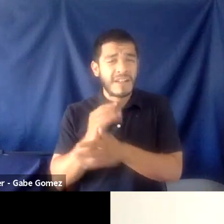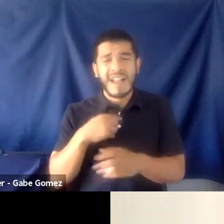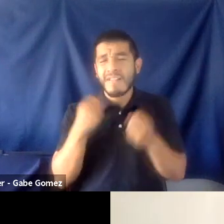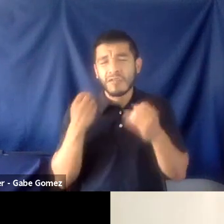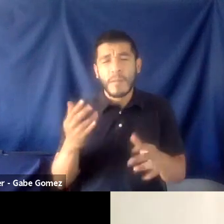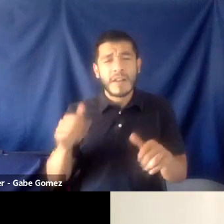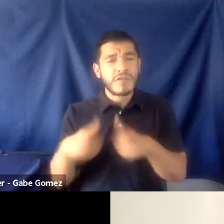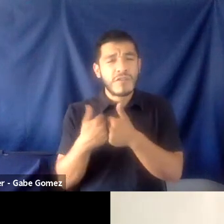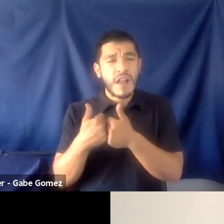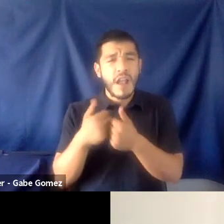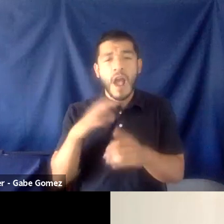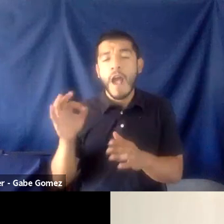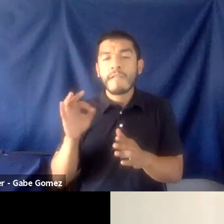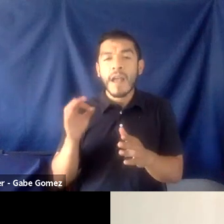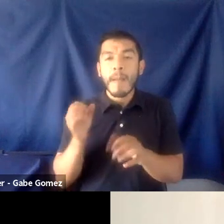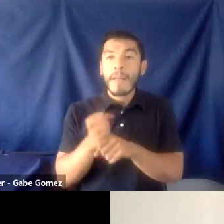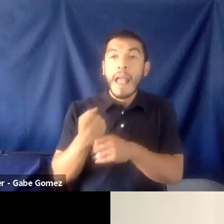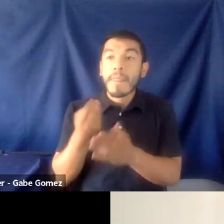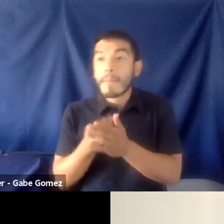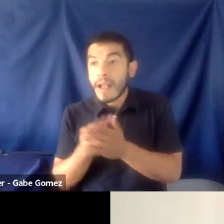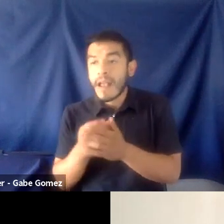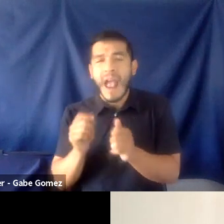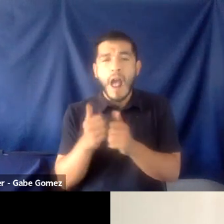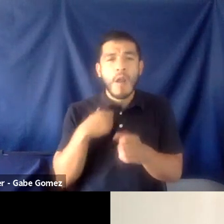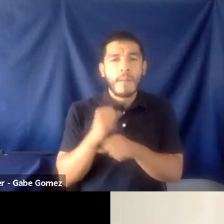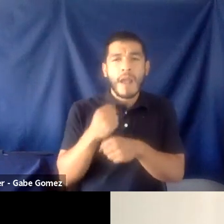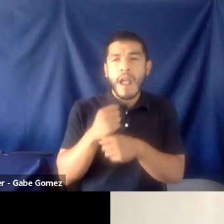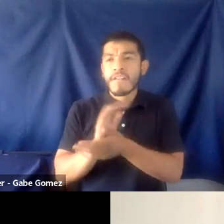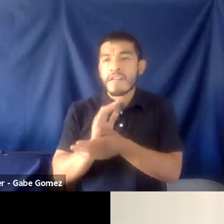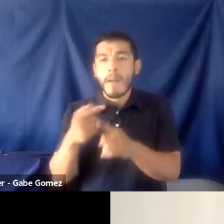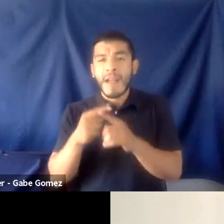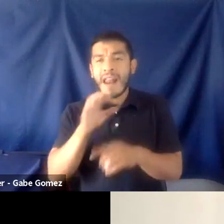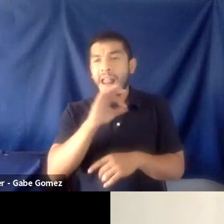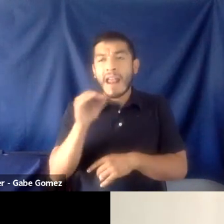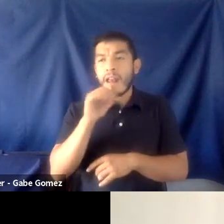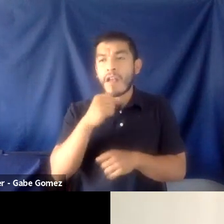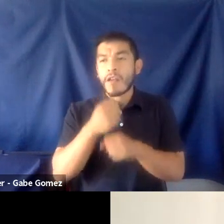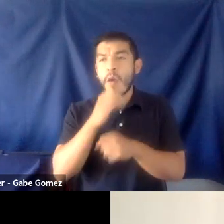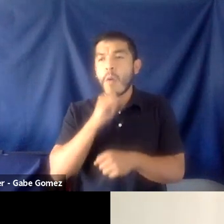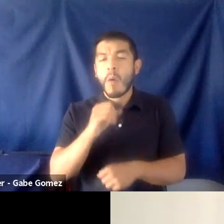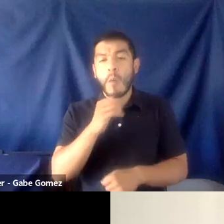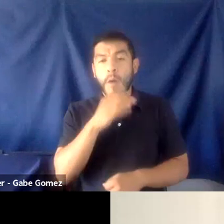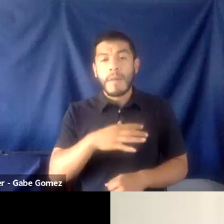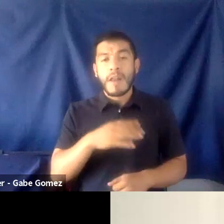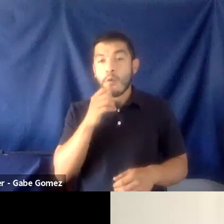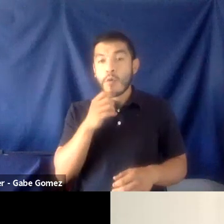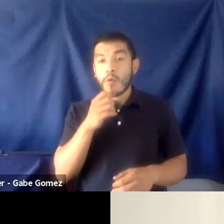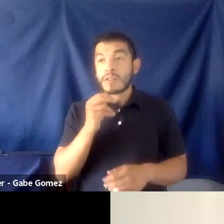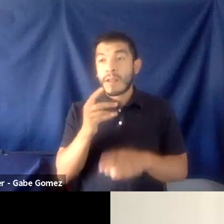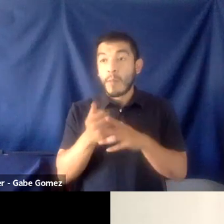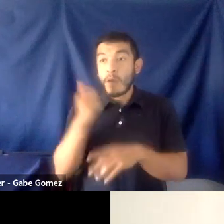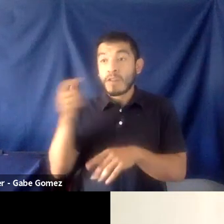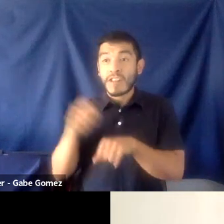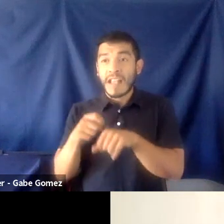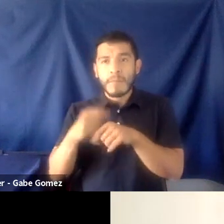of raising the money, and how do you make a film about a 90-something-year-old woman who spends most of her time thinking